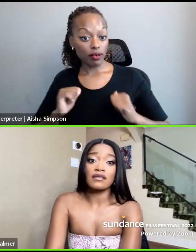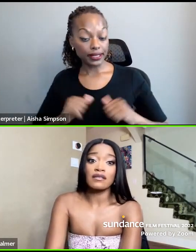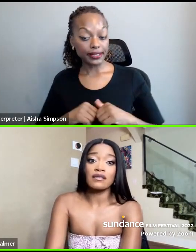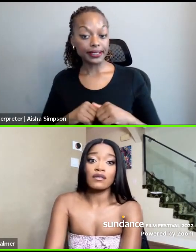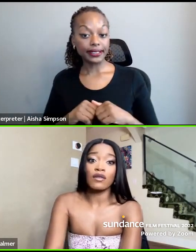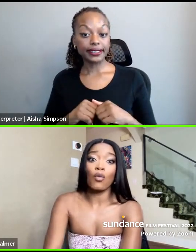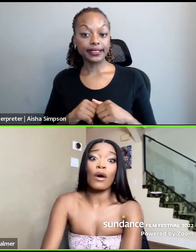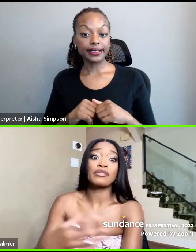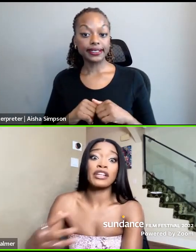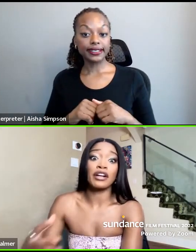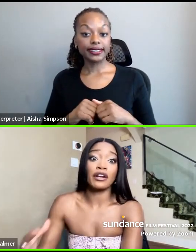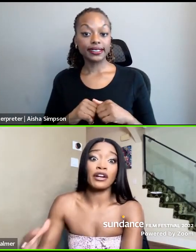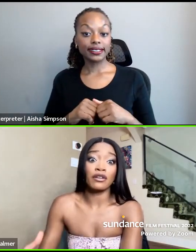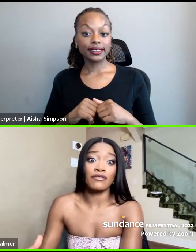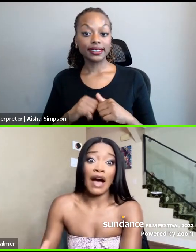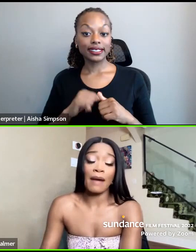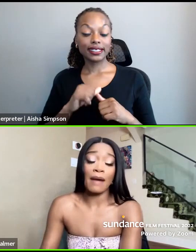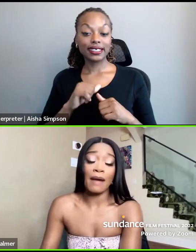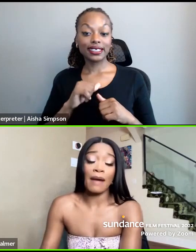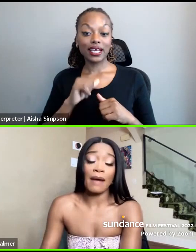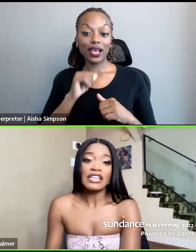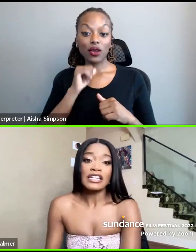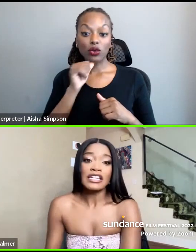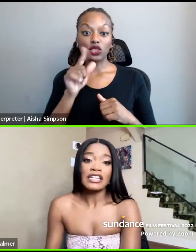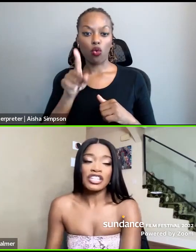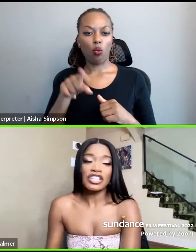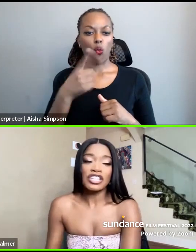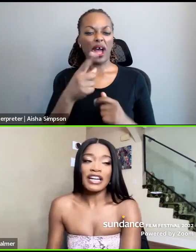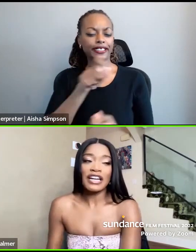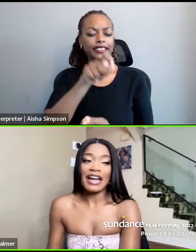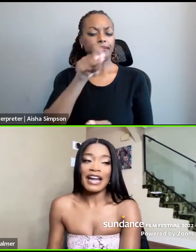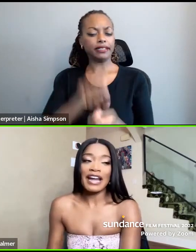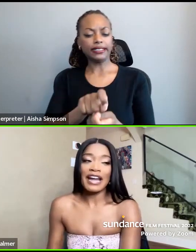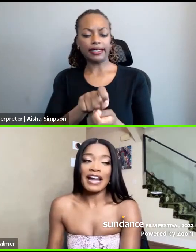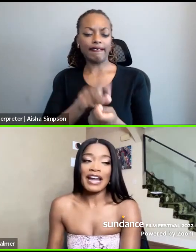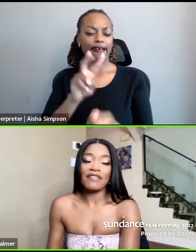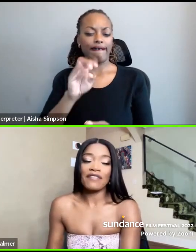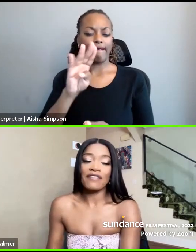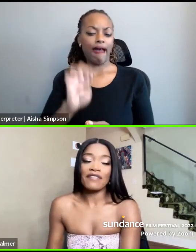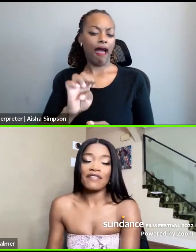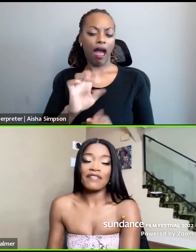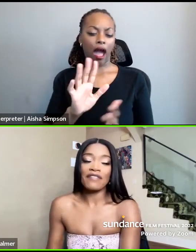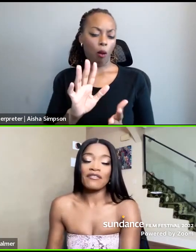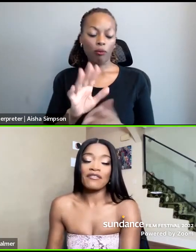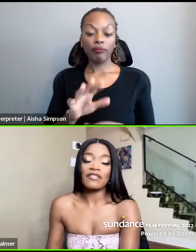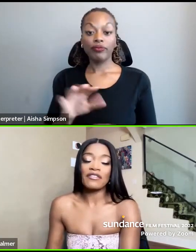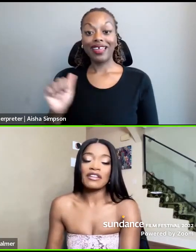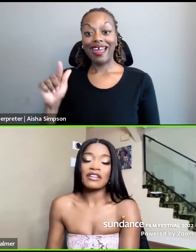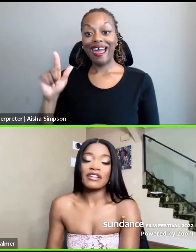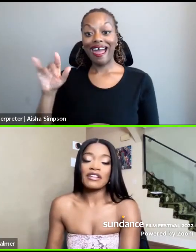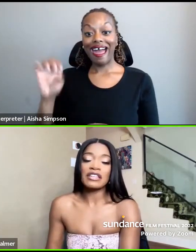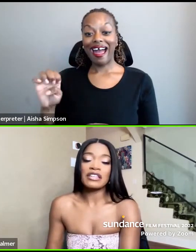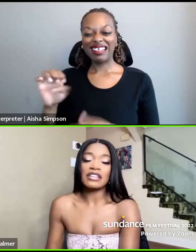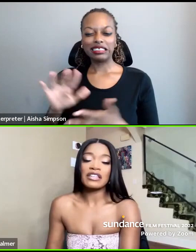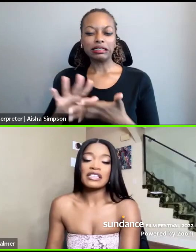just one particular vibe, whereas at least with Alice, she kind of